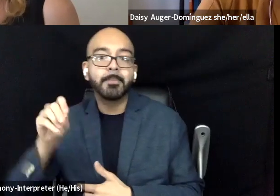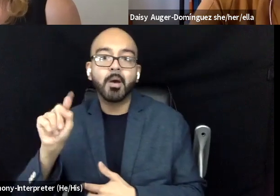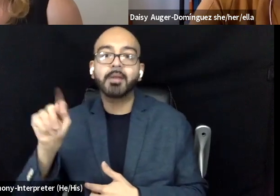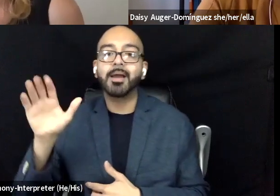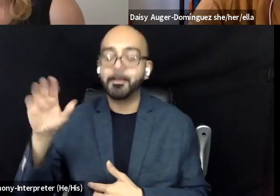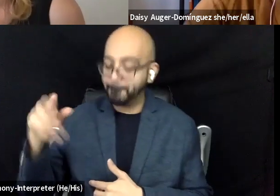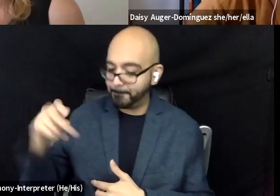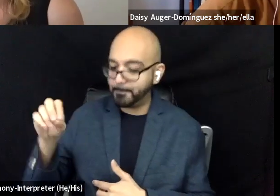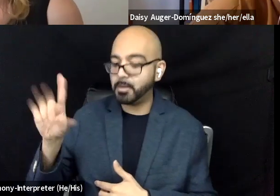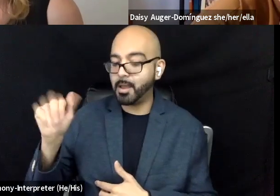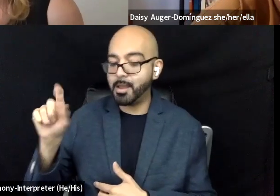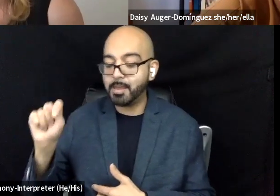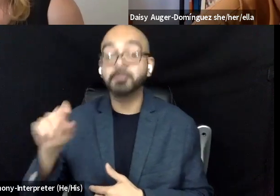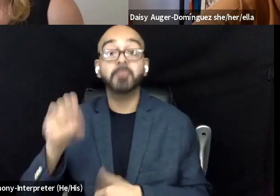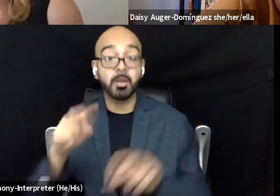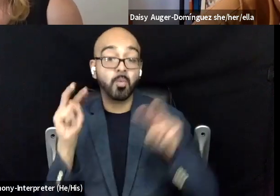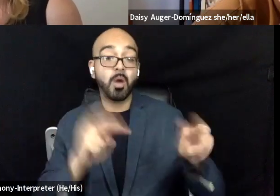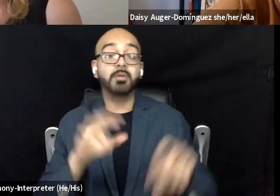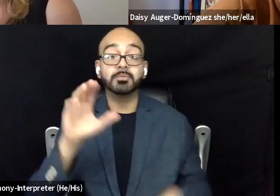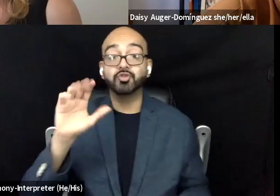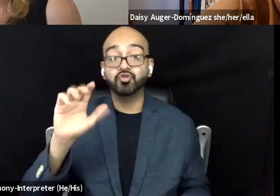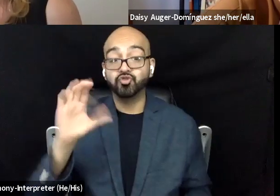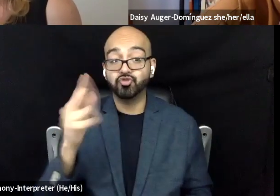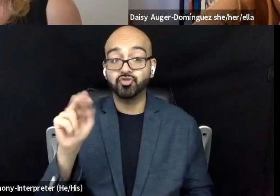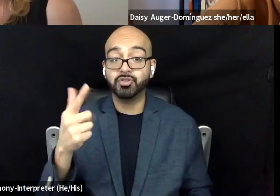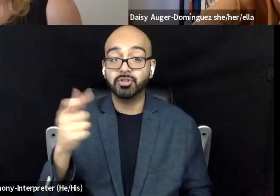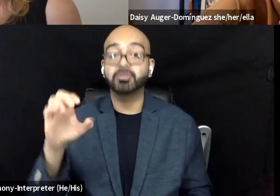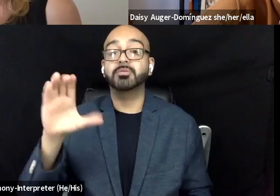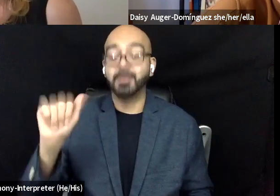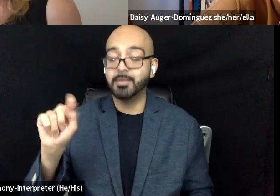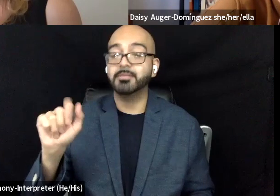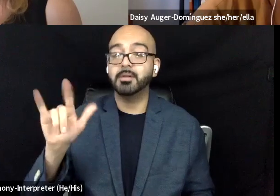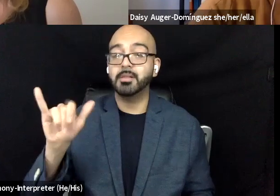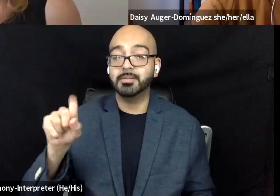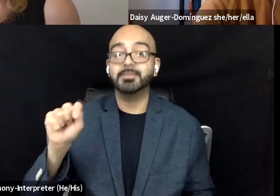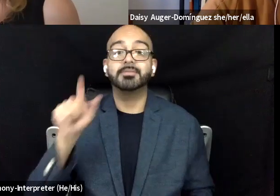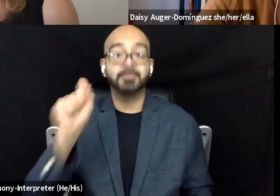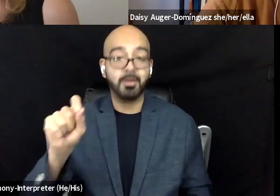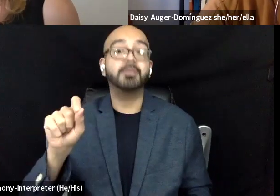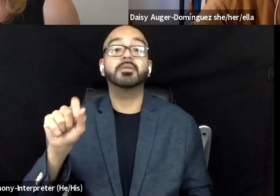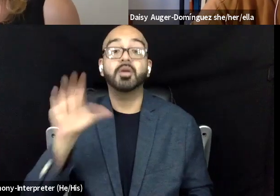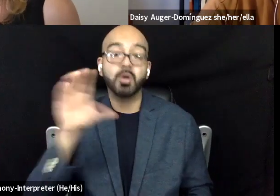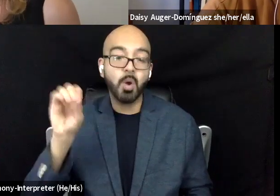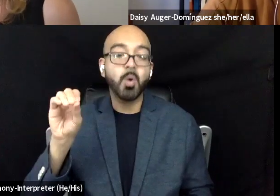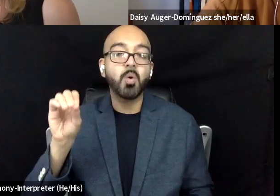changecatalyst.co, changecatalyst.co, and signing up for our newsletter. Also, don't forget to